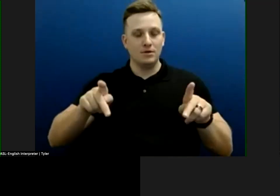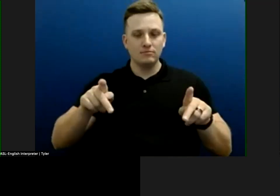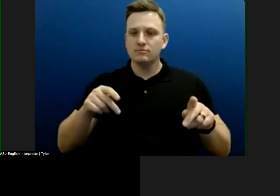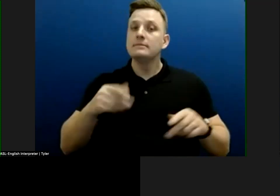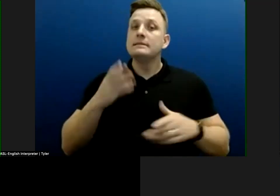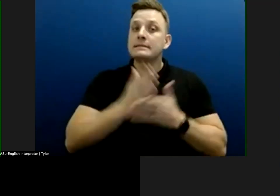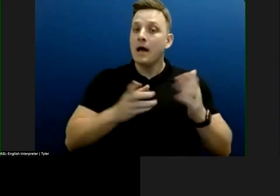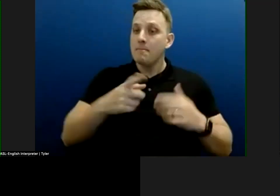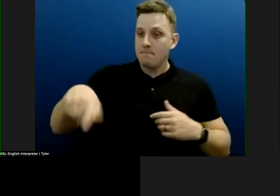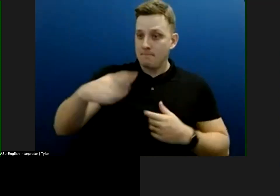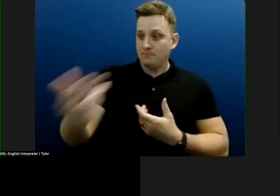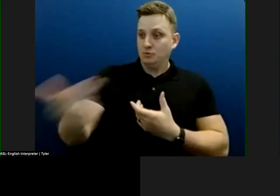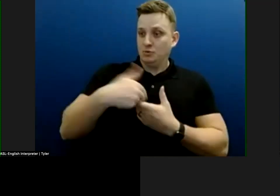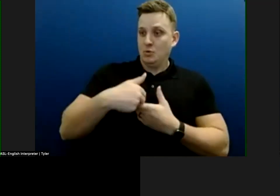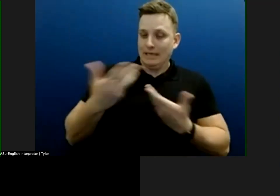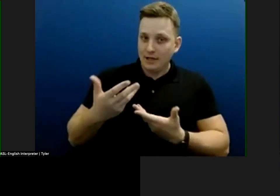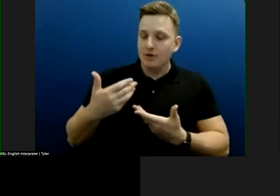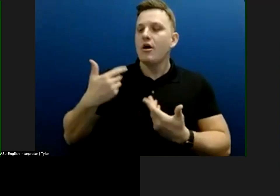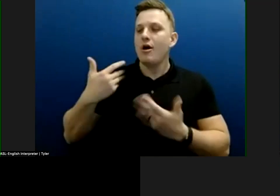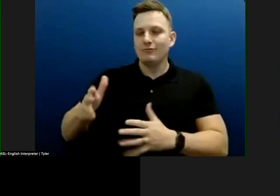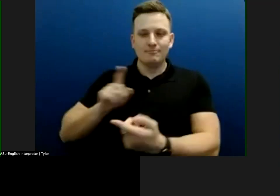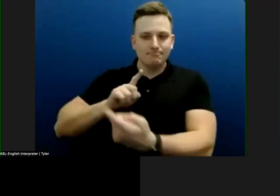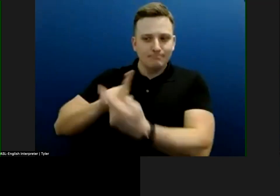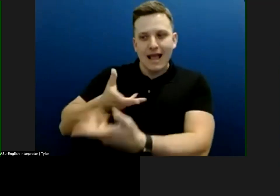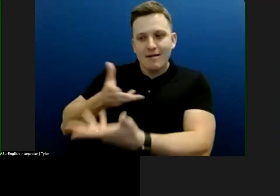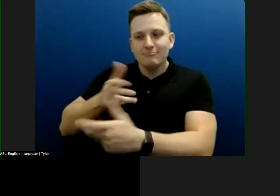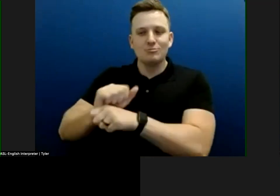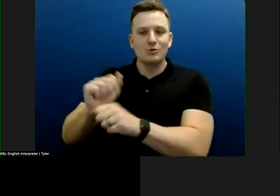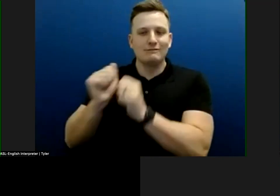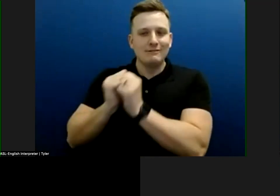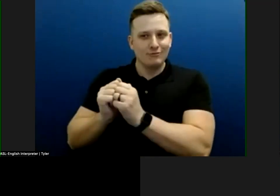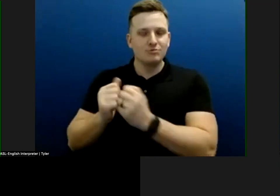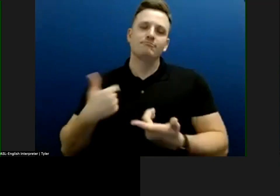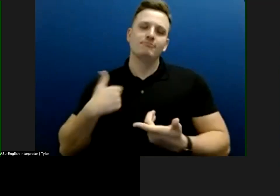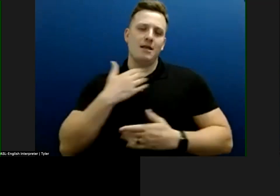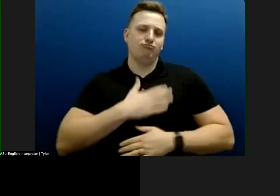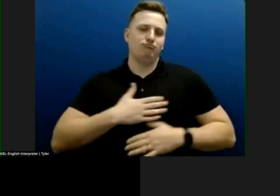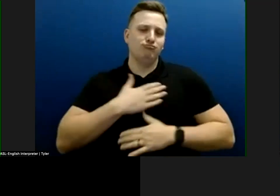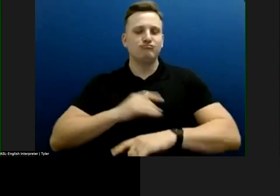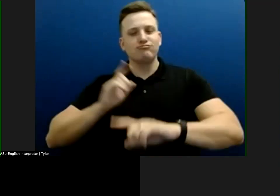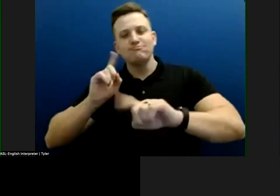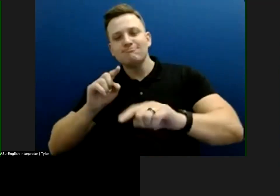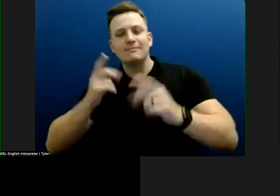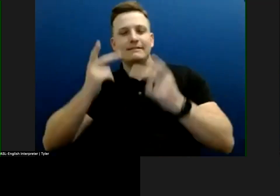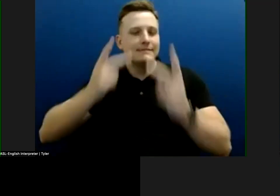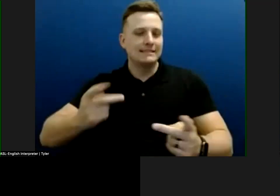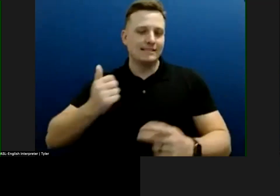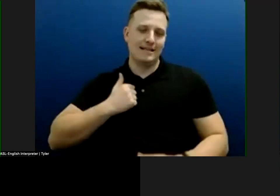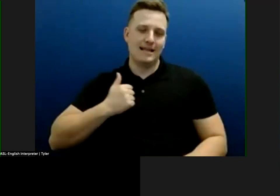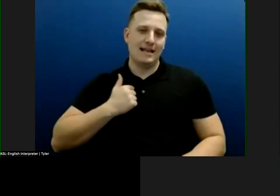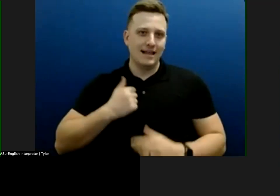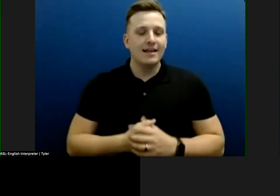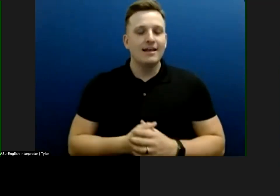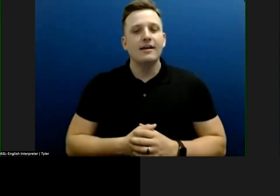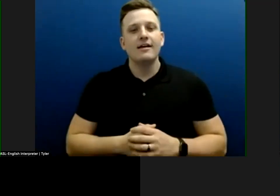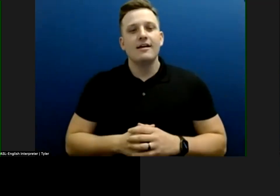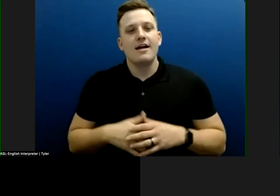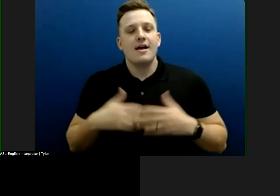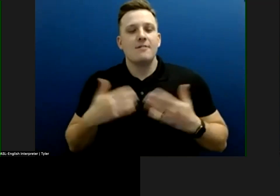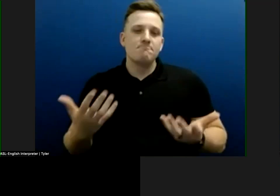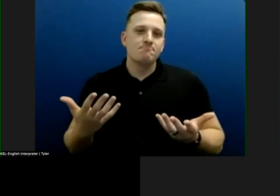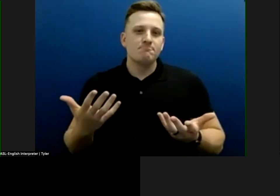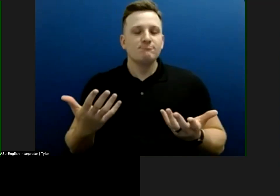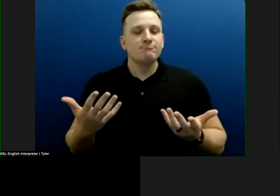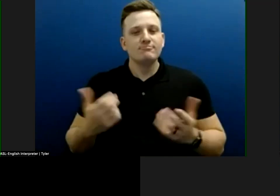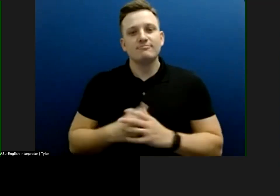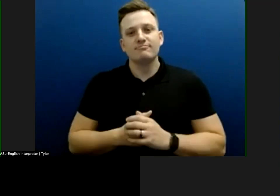and I've always greatly enjoyed my visits to Canada, and it's a real it's always